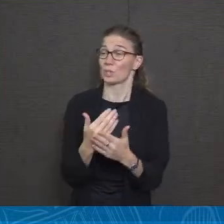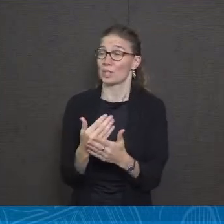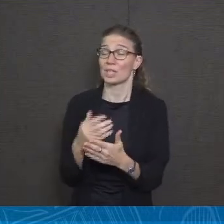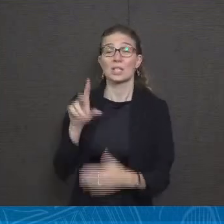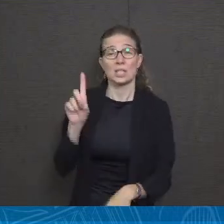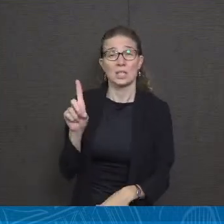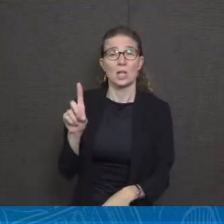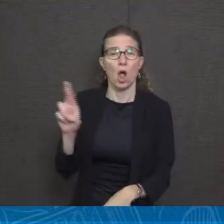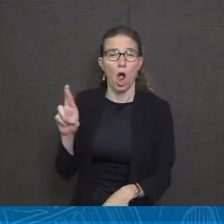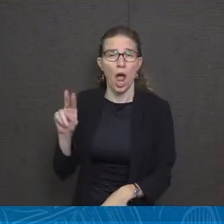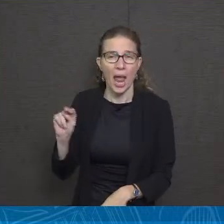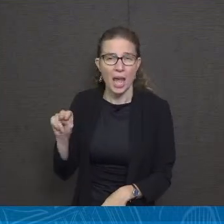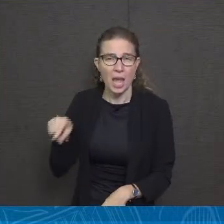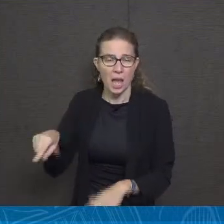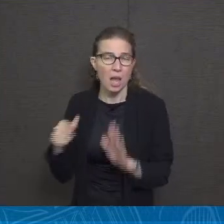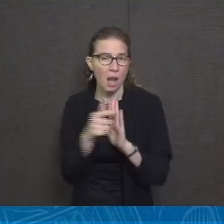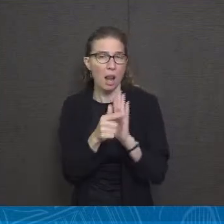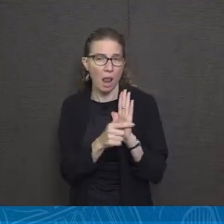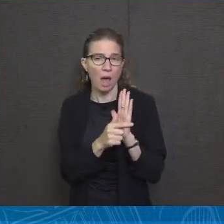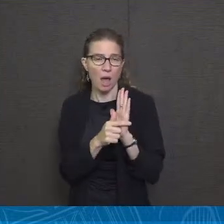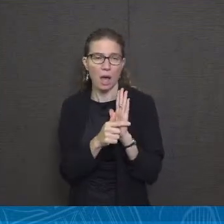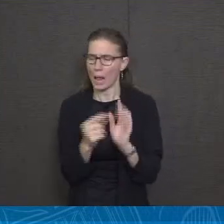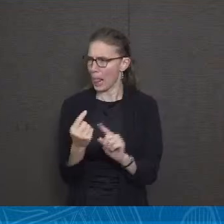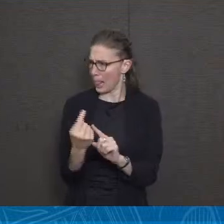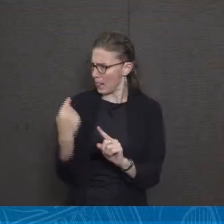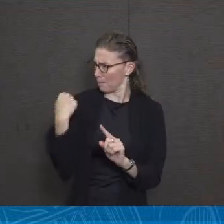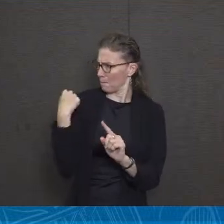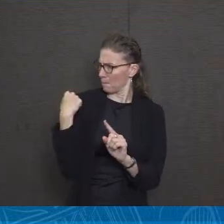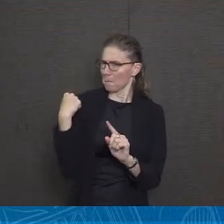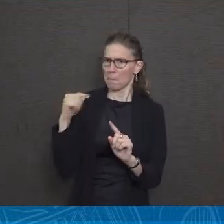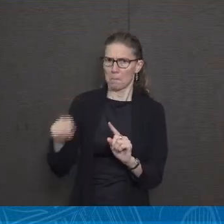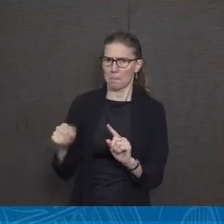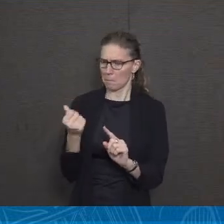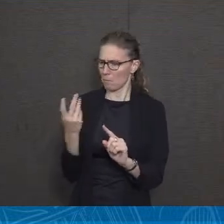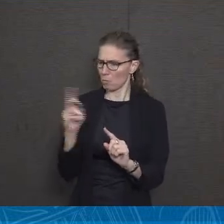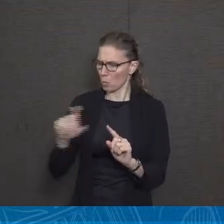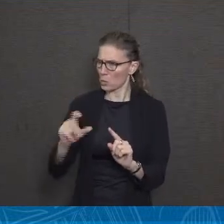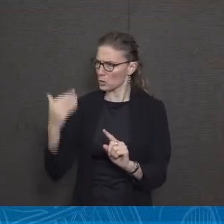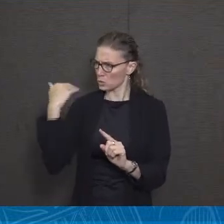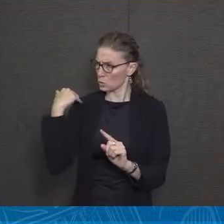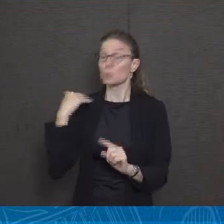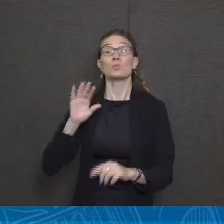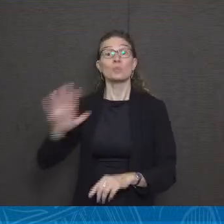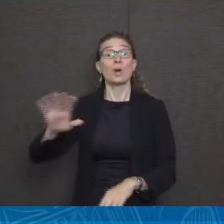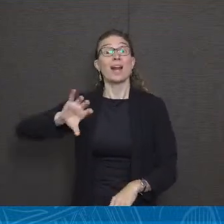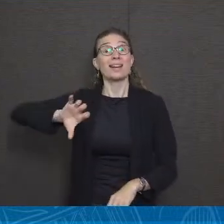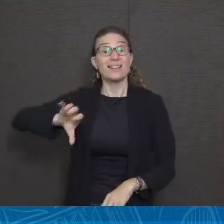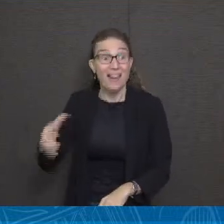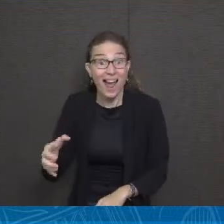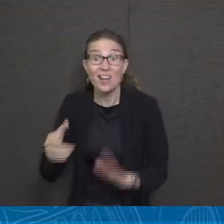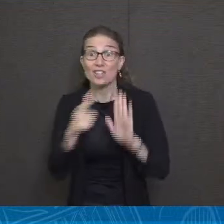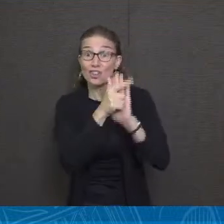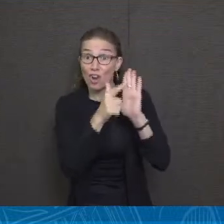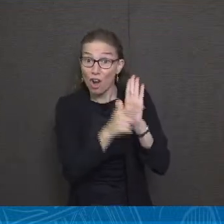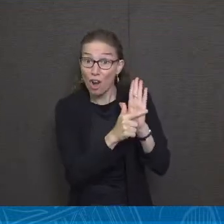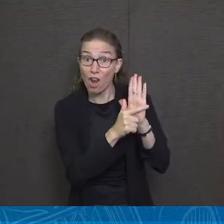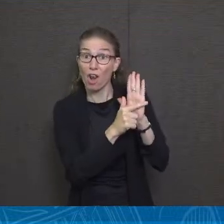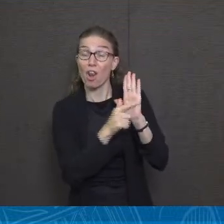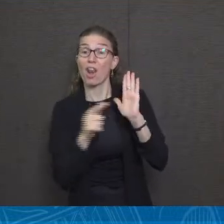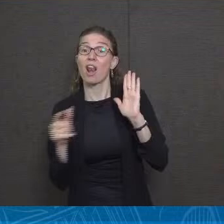that was passed a couple of weeks ago, where they have embedded into their national laws